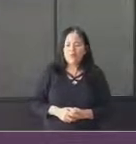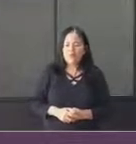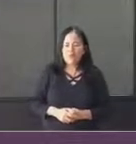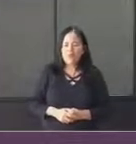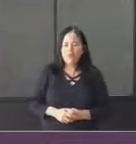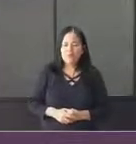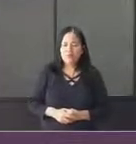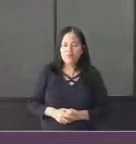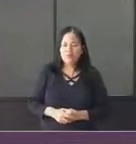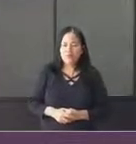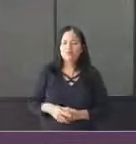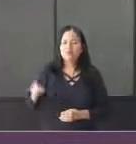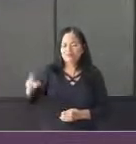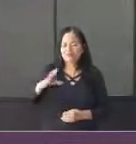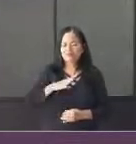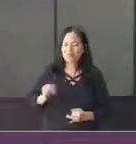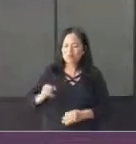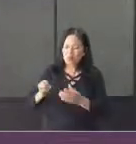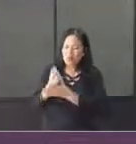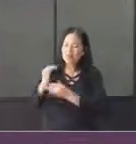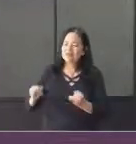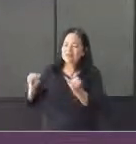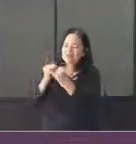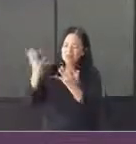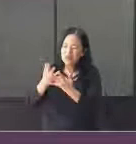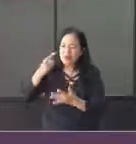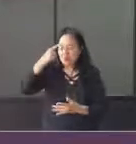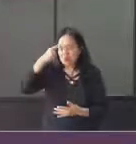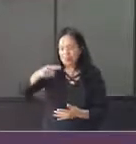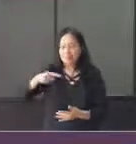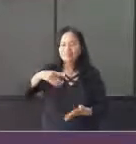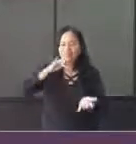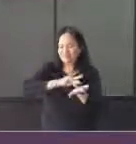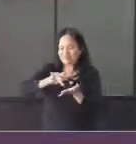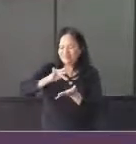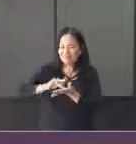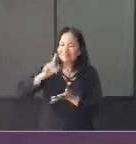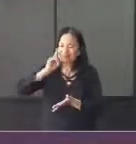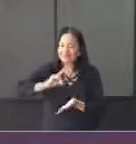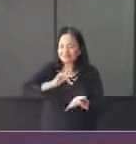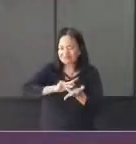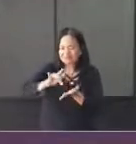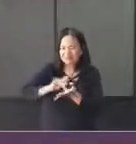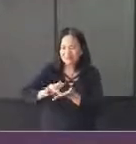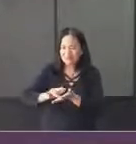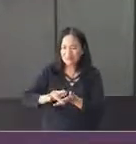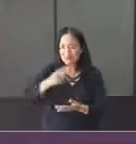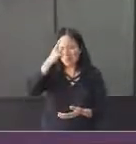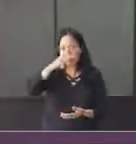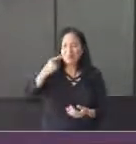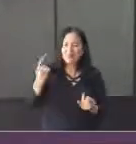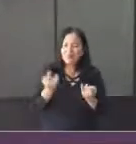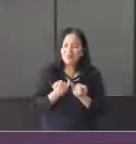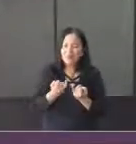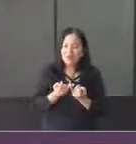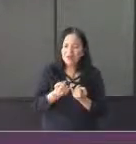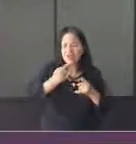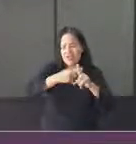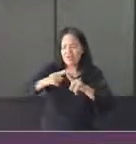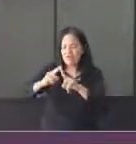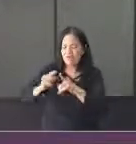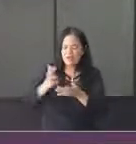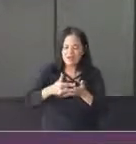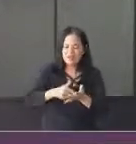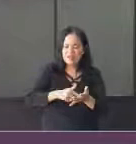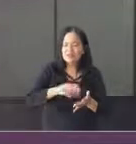of the values of the system, we had to create new institutions institutions which